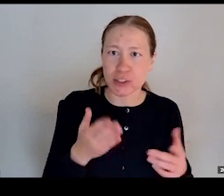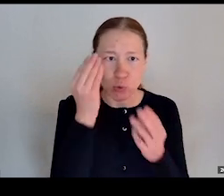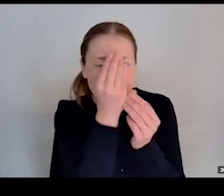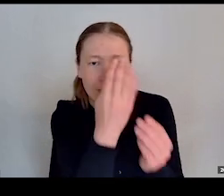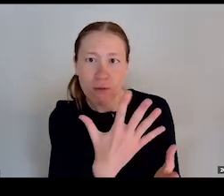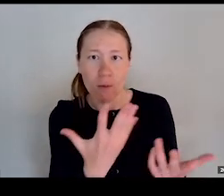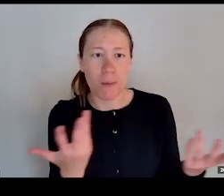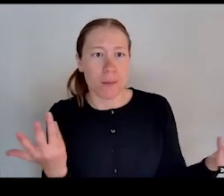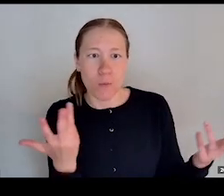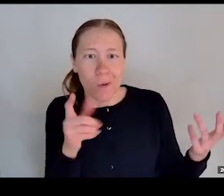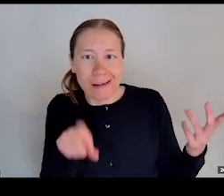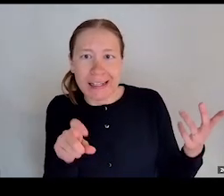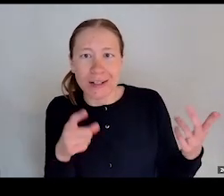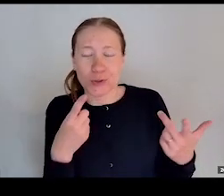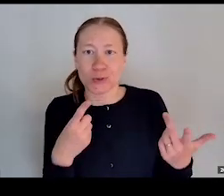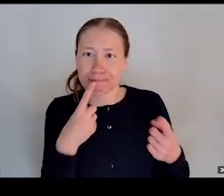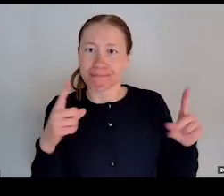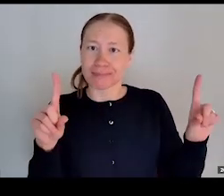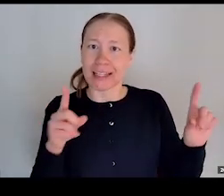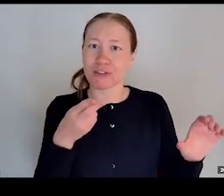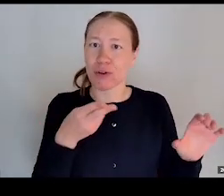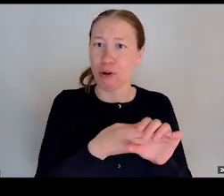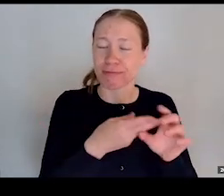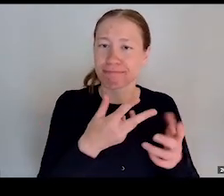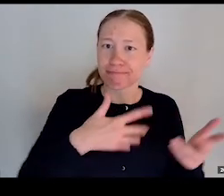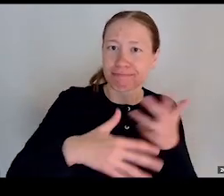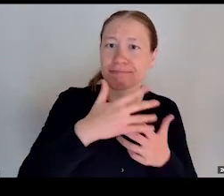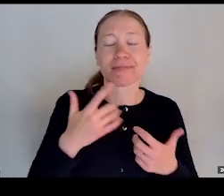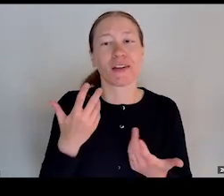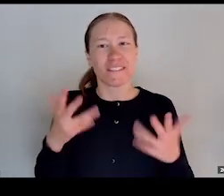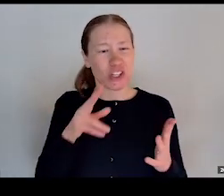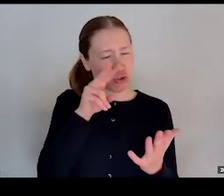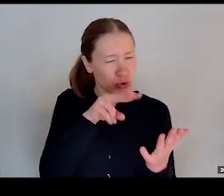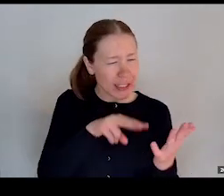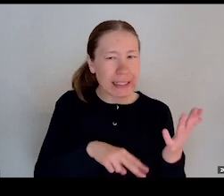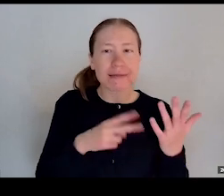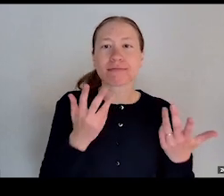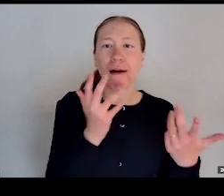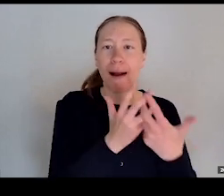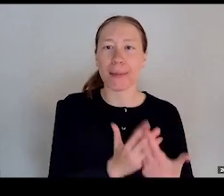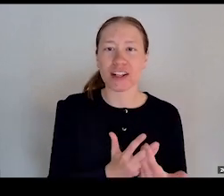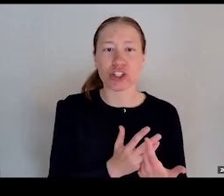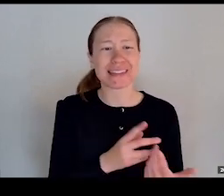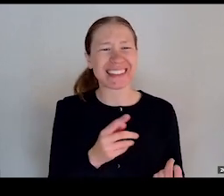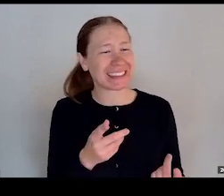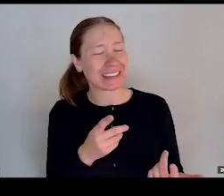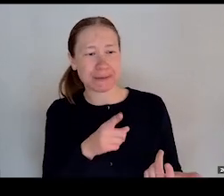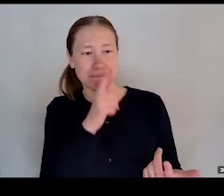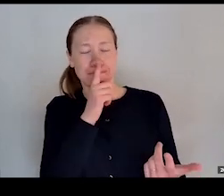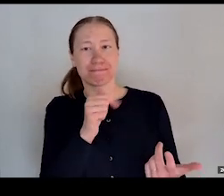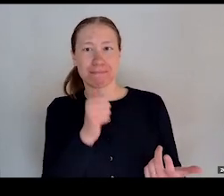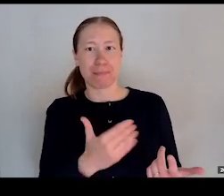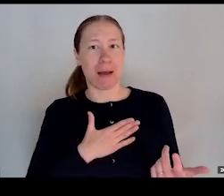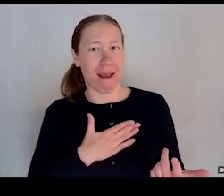fully participate. So if they read through the accommodations that are already included and they need something outside of that, you want to make sure that they